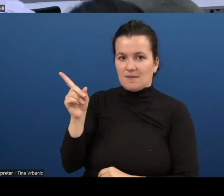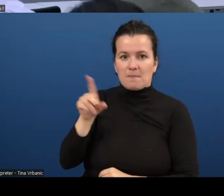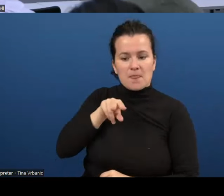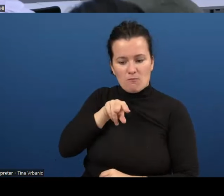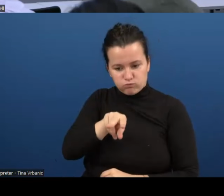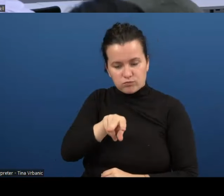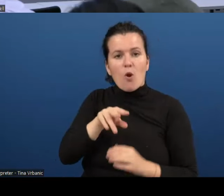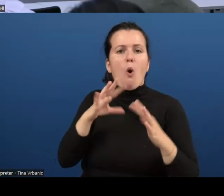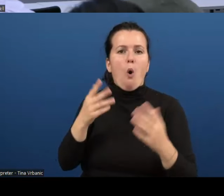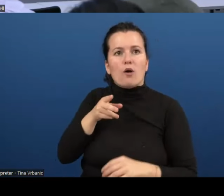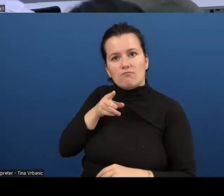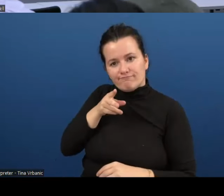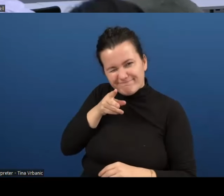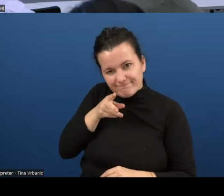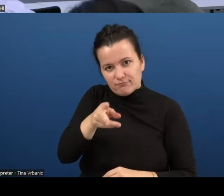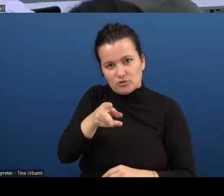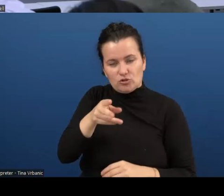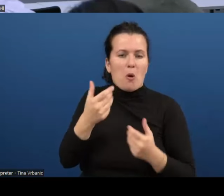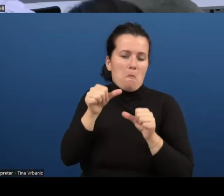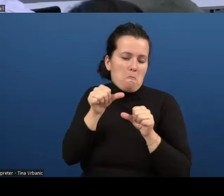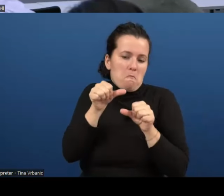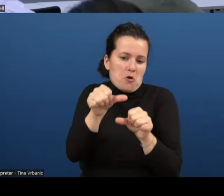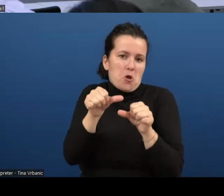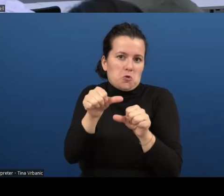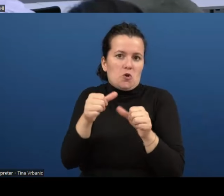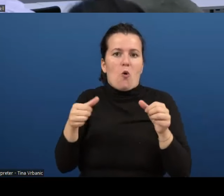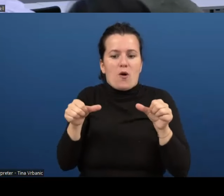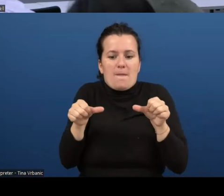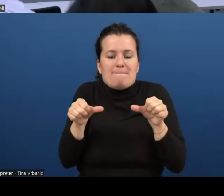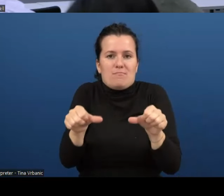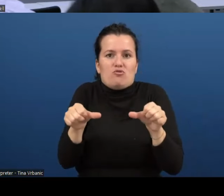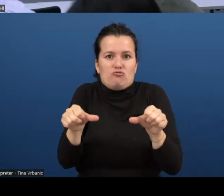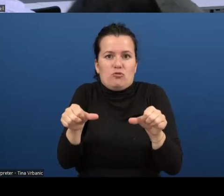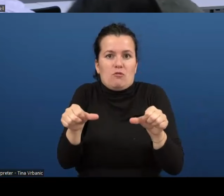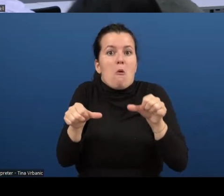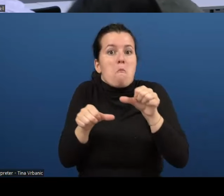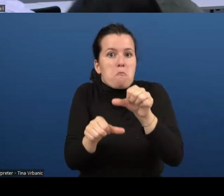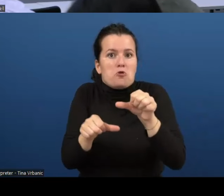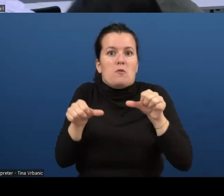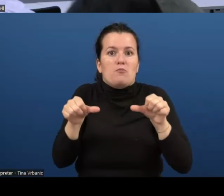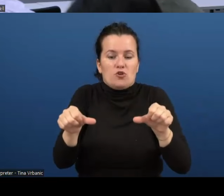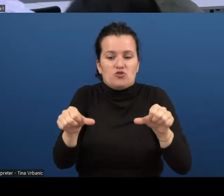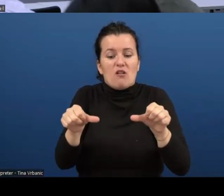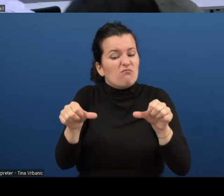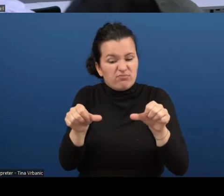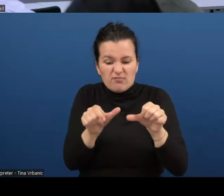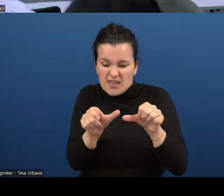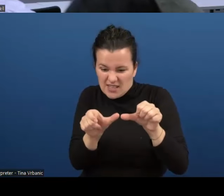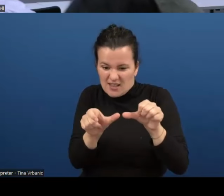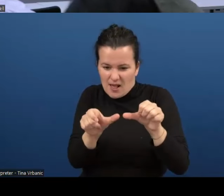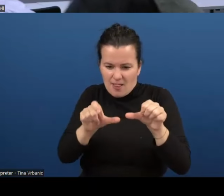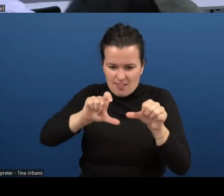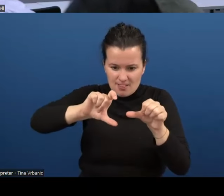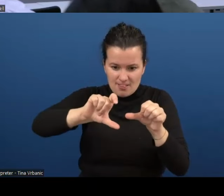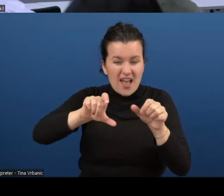distance, then to make them equally distinguishable, you need a